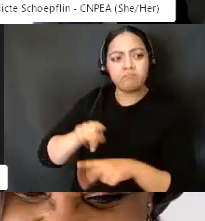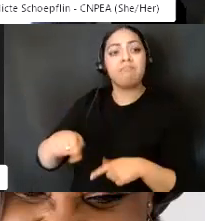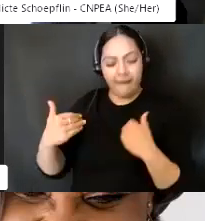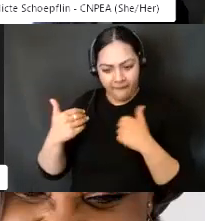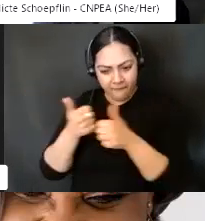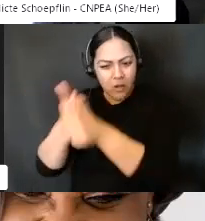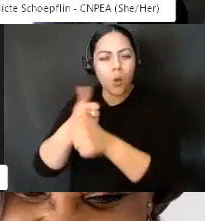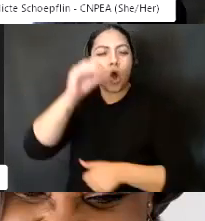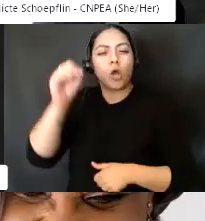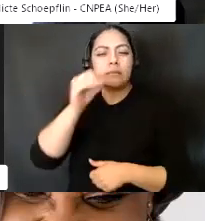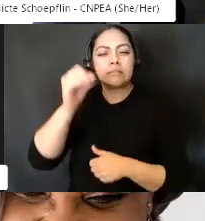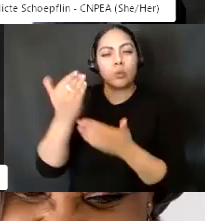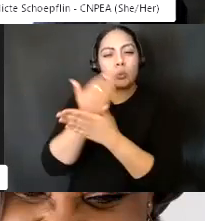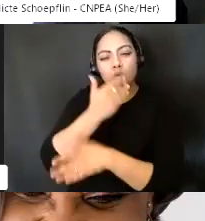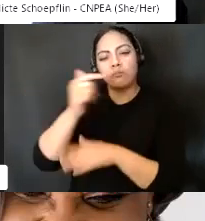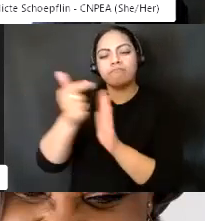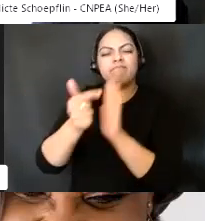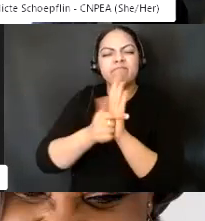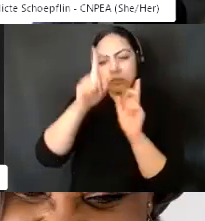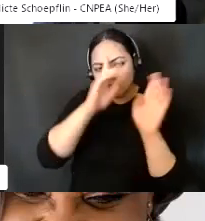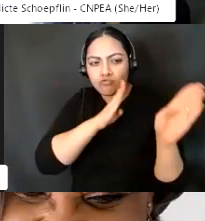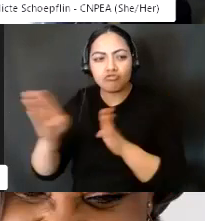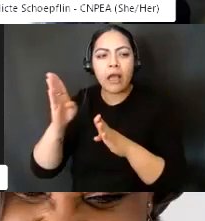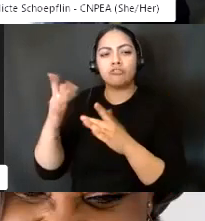of Ontario's strategy to combat elder abuse.